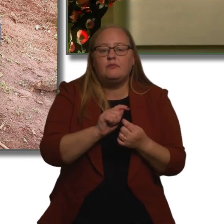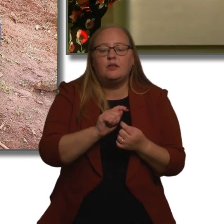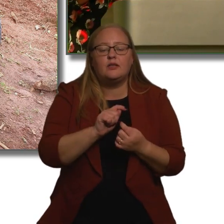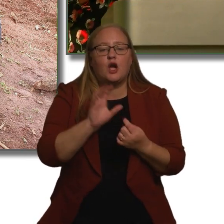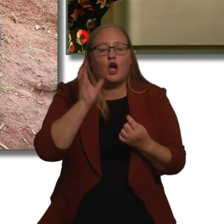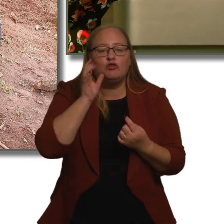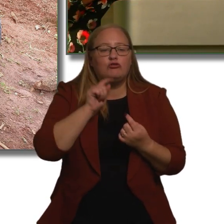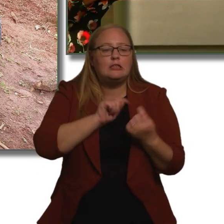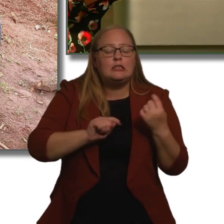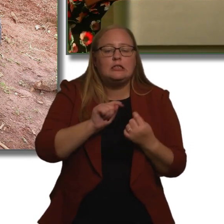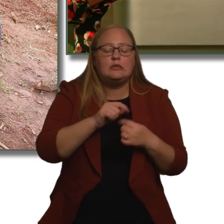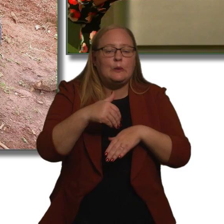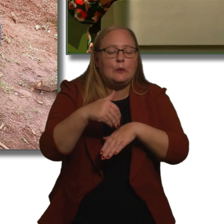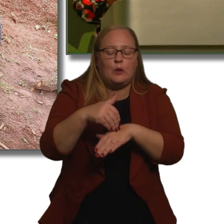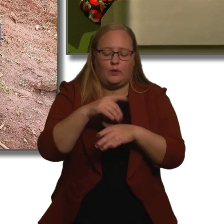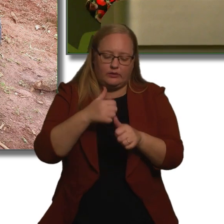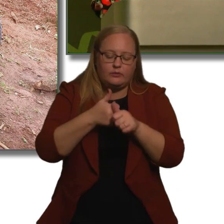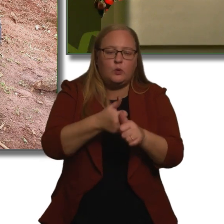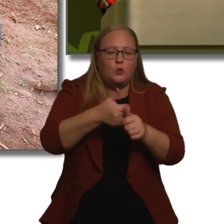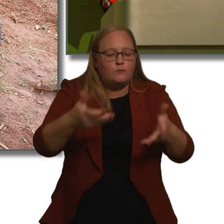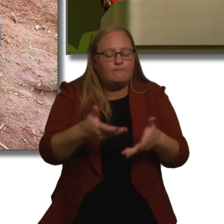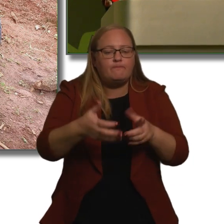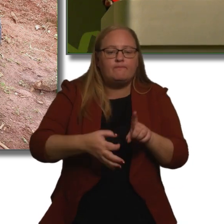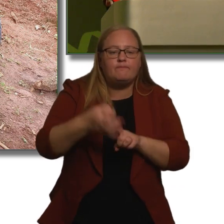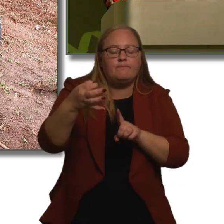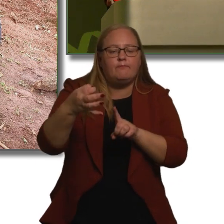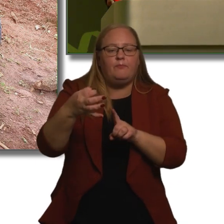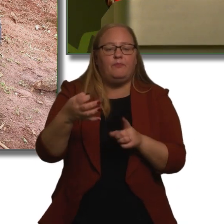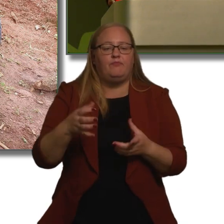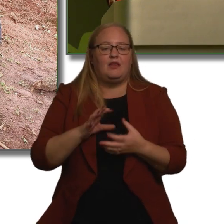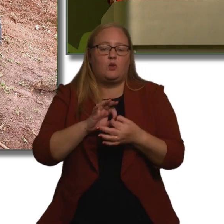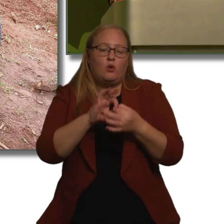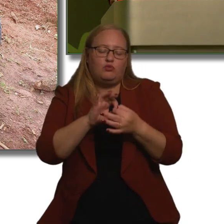as fostering long-term cooperative development.